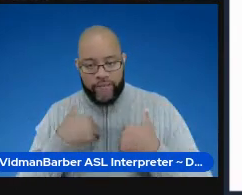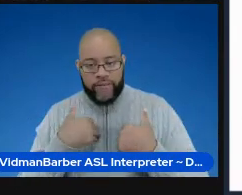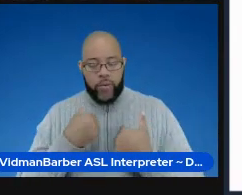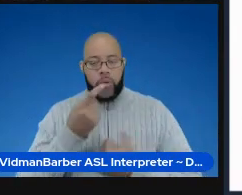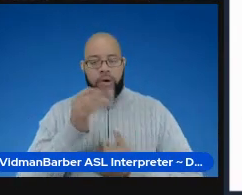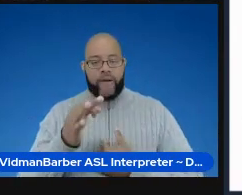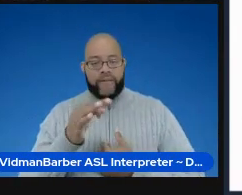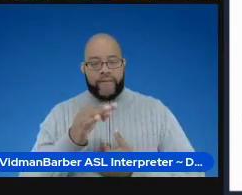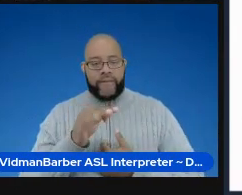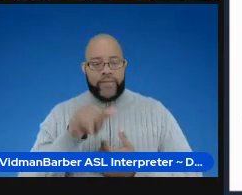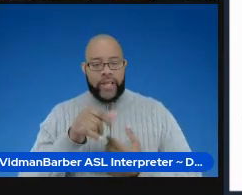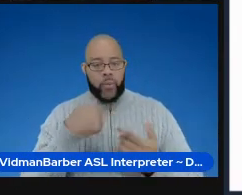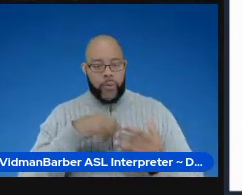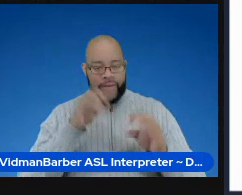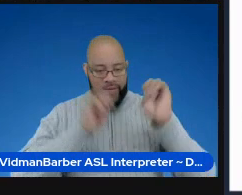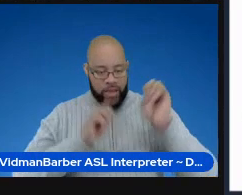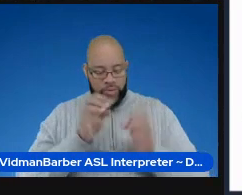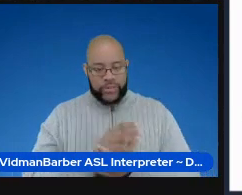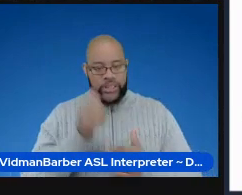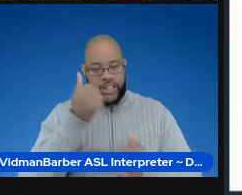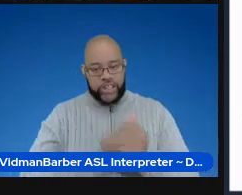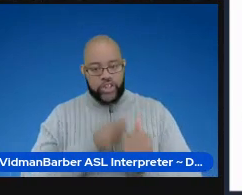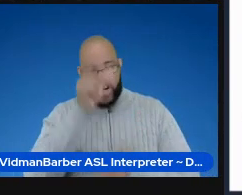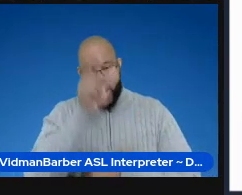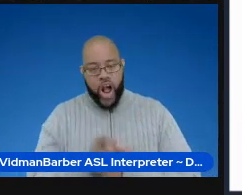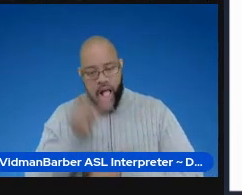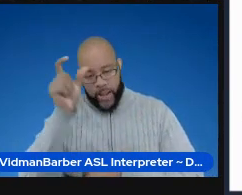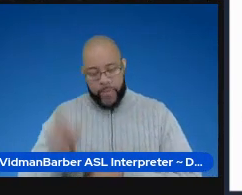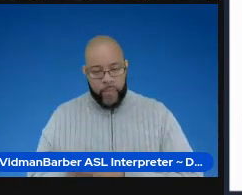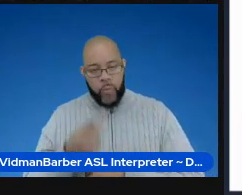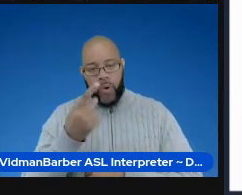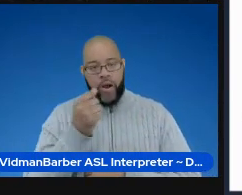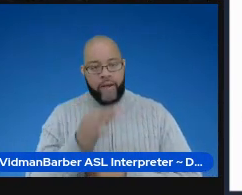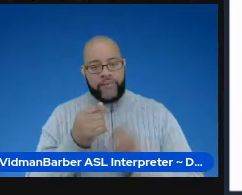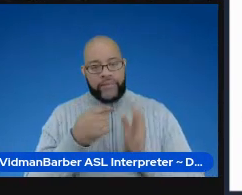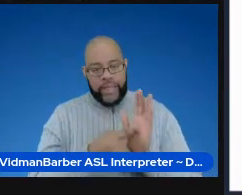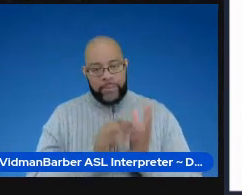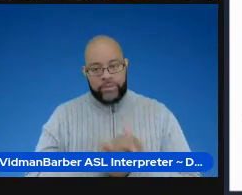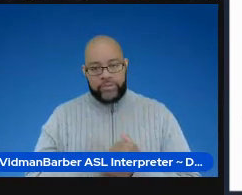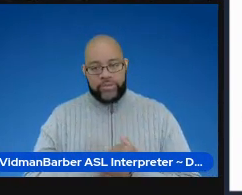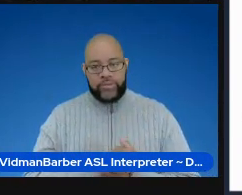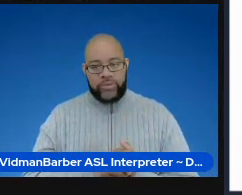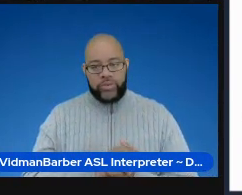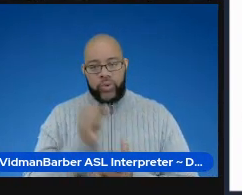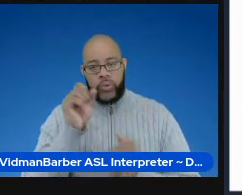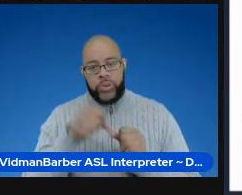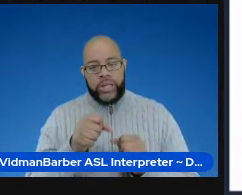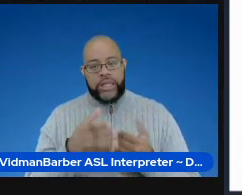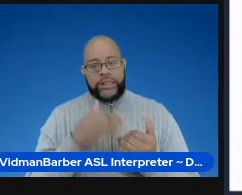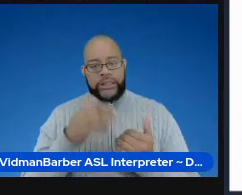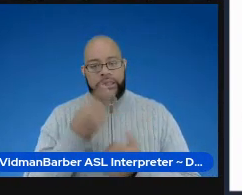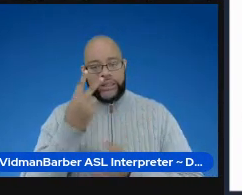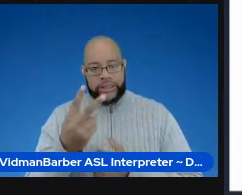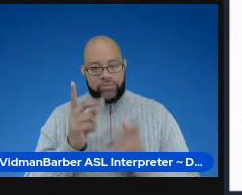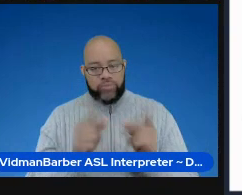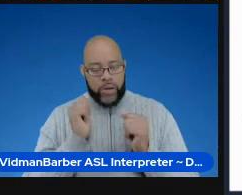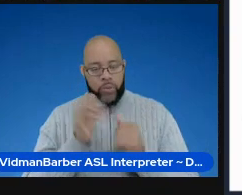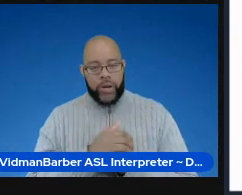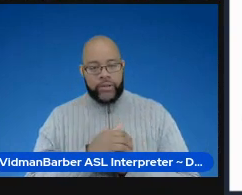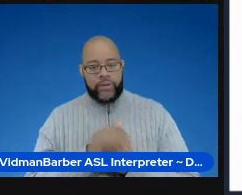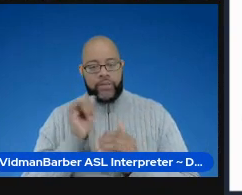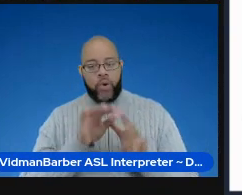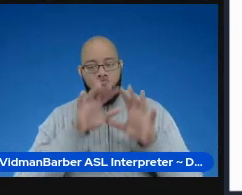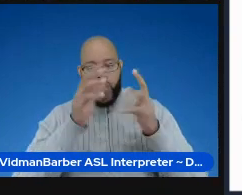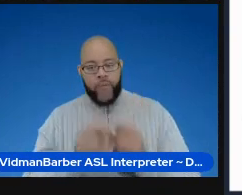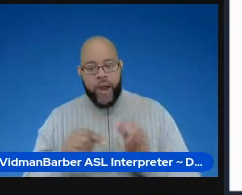of the assays that we evaluated, and each column is one of the samples. So you can easily see right away that overall